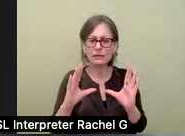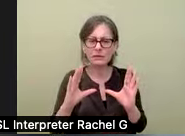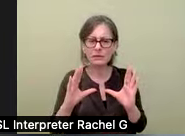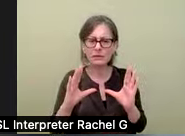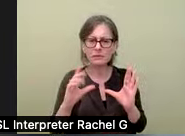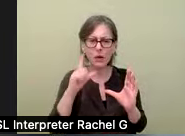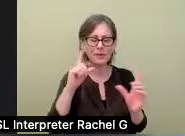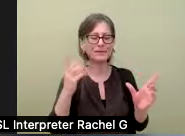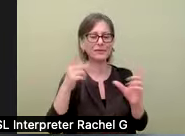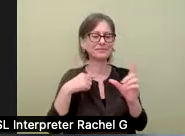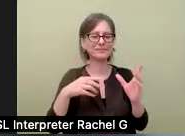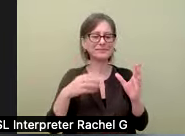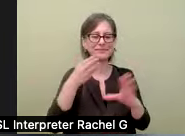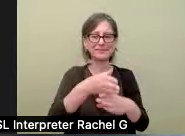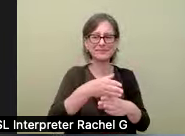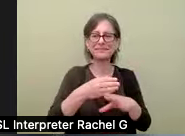150.